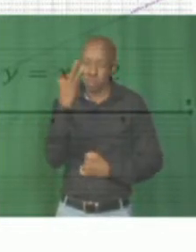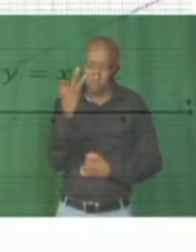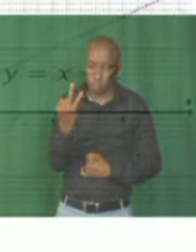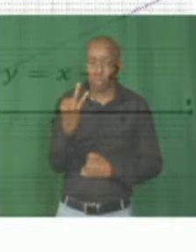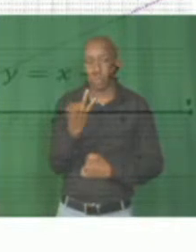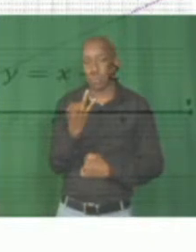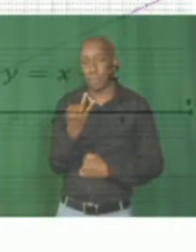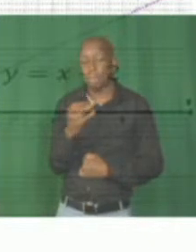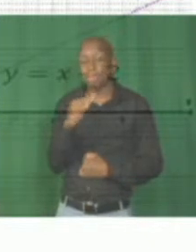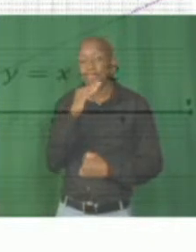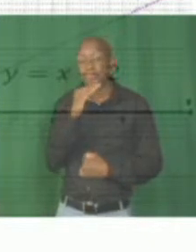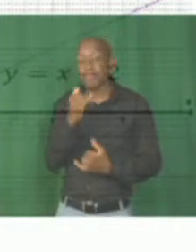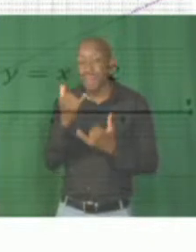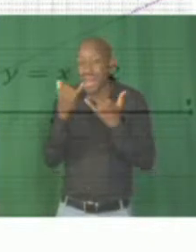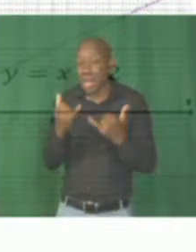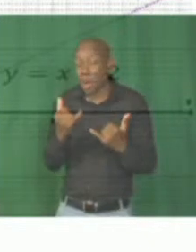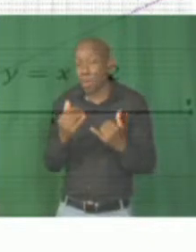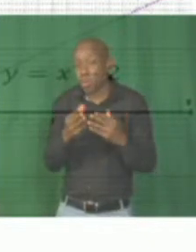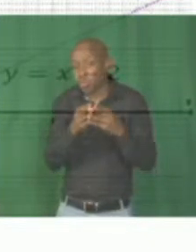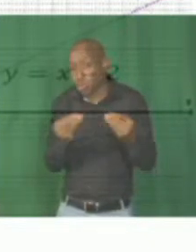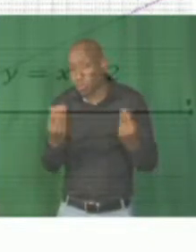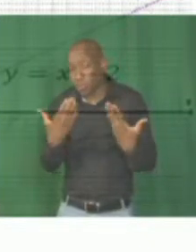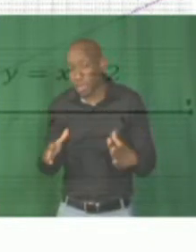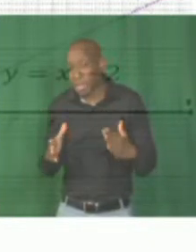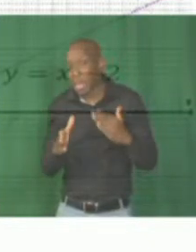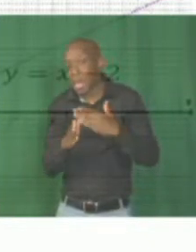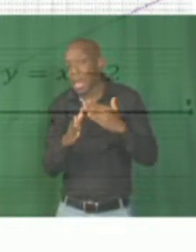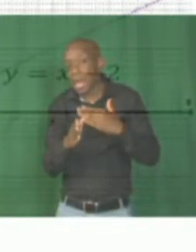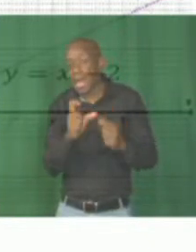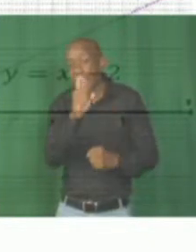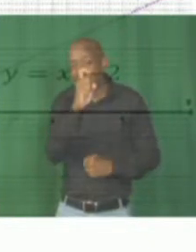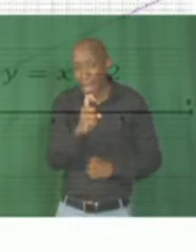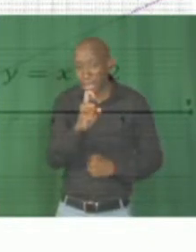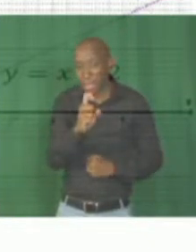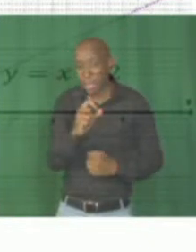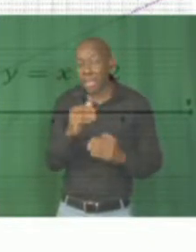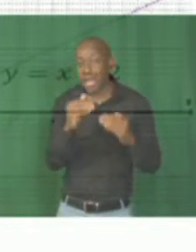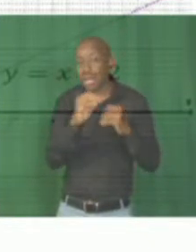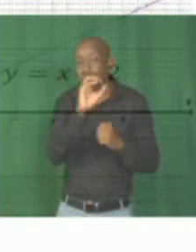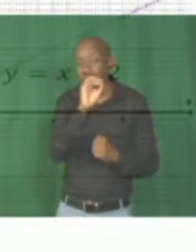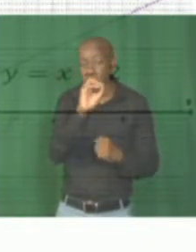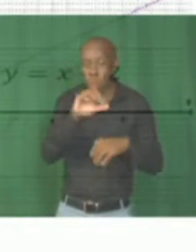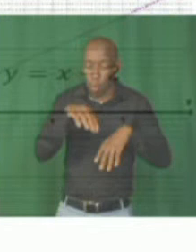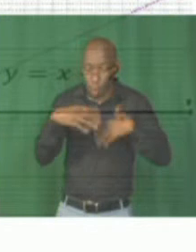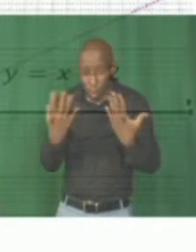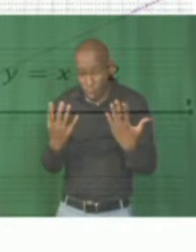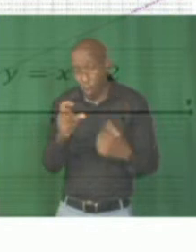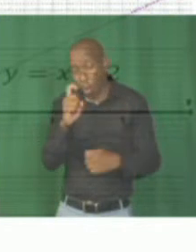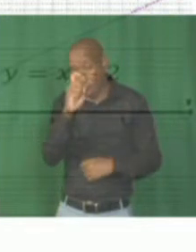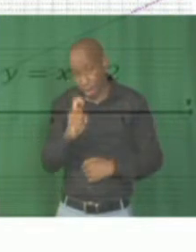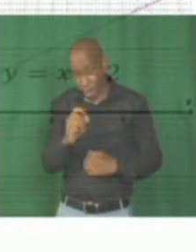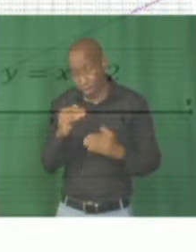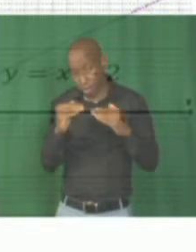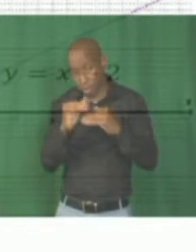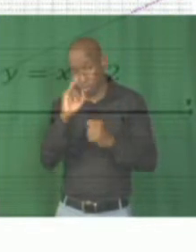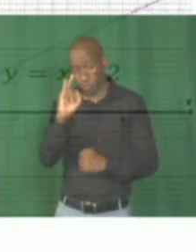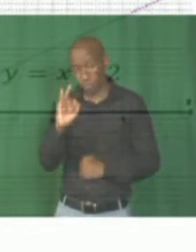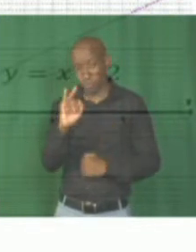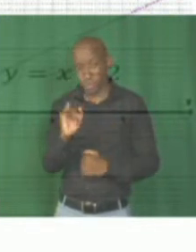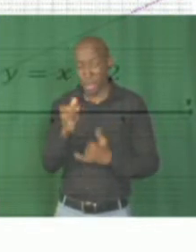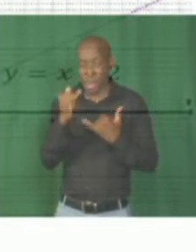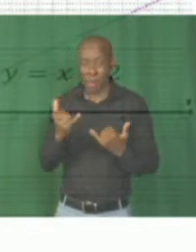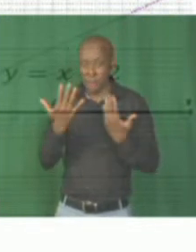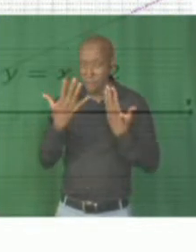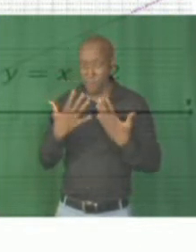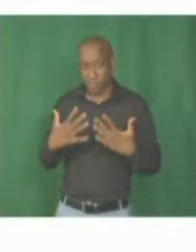now the solution now to this equation now is x is equal to 0 or x is equal to 2. So we have